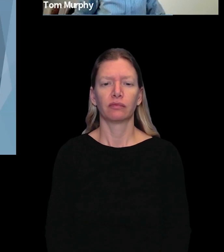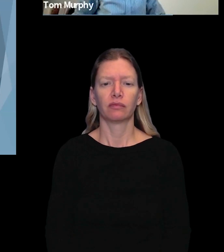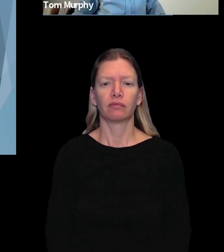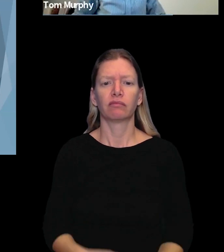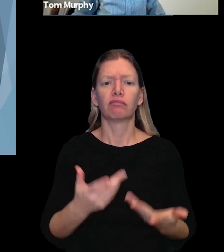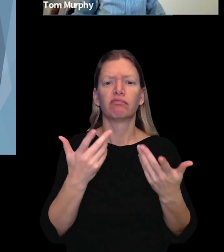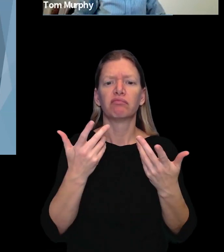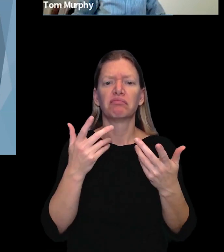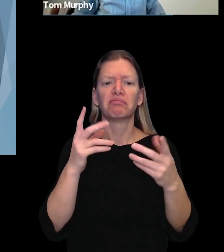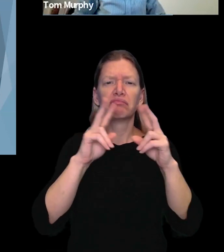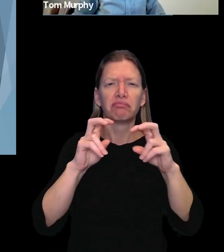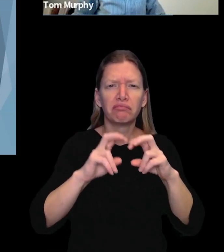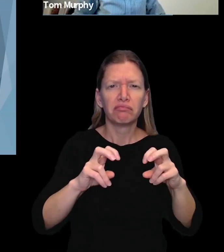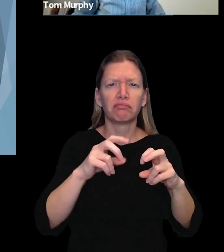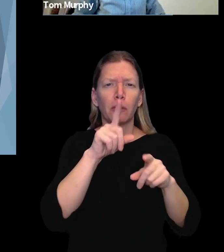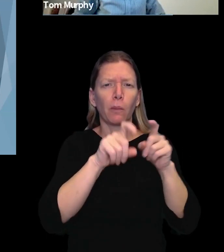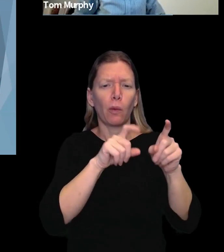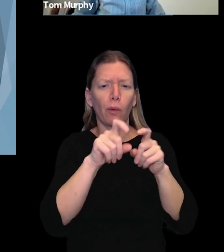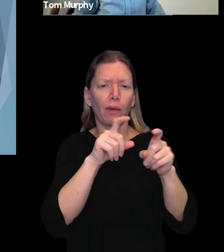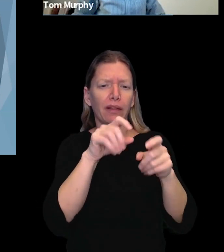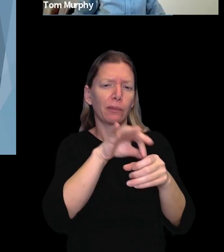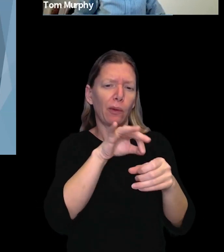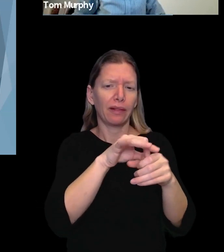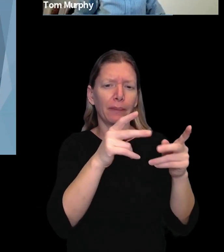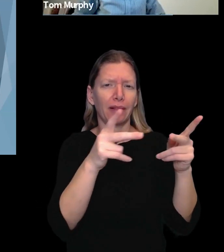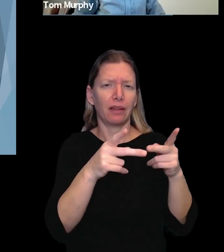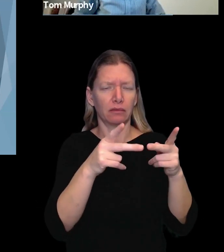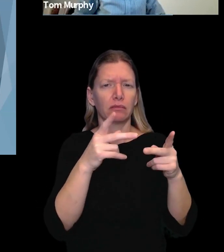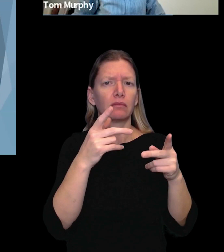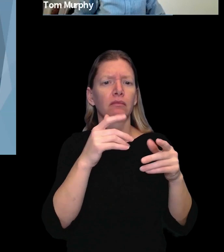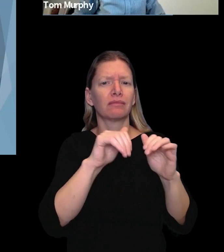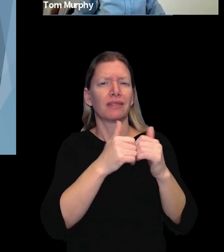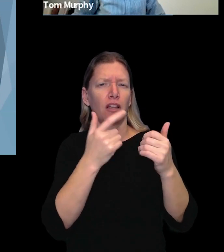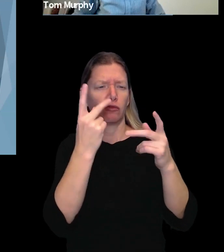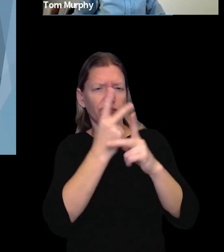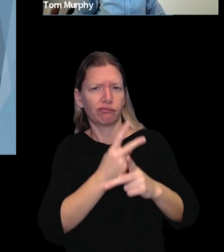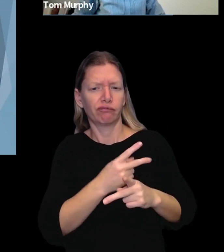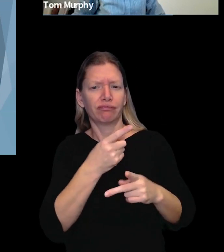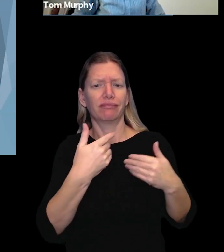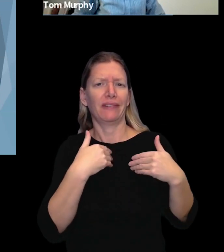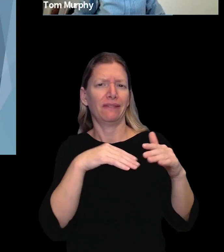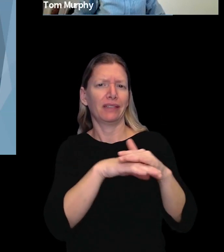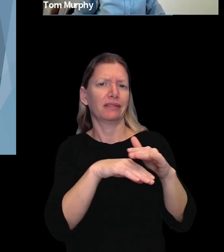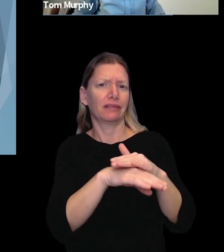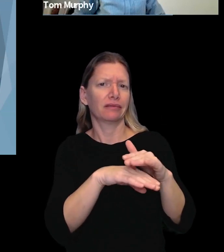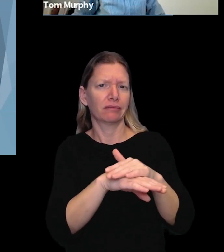the general steps to follow in assessing a polling